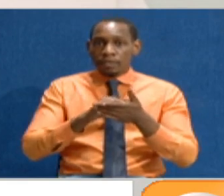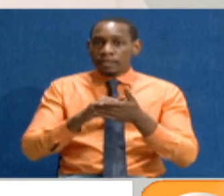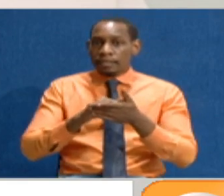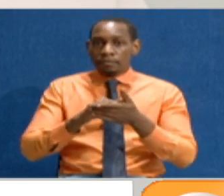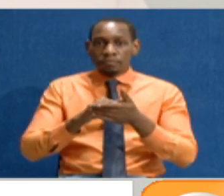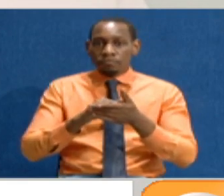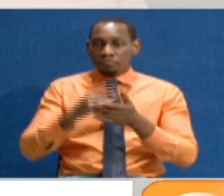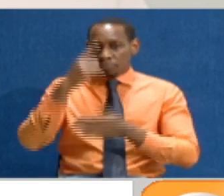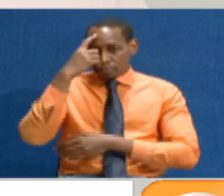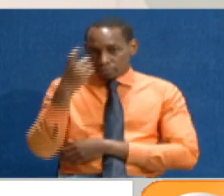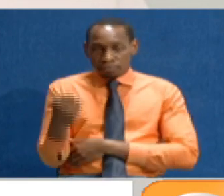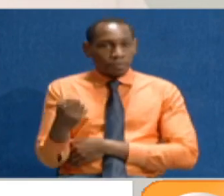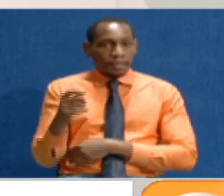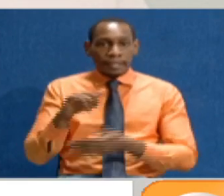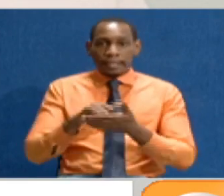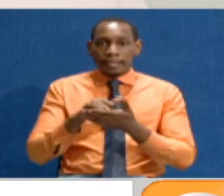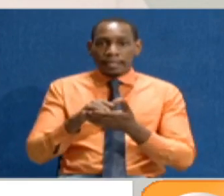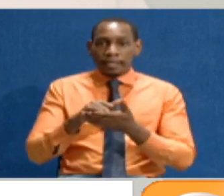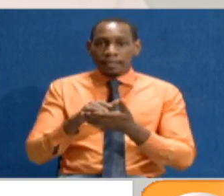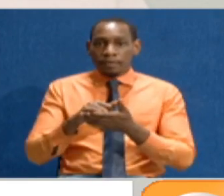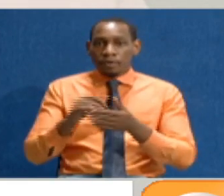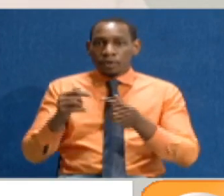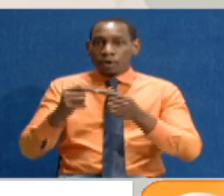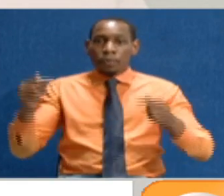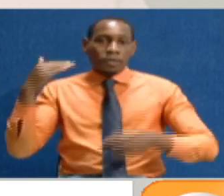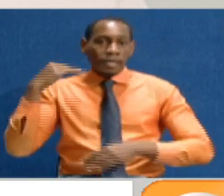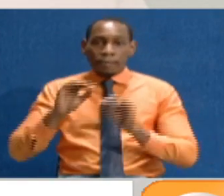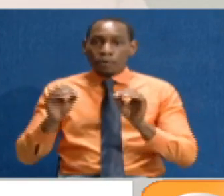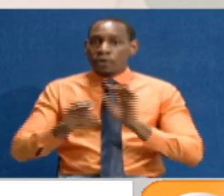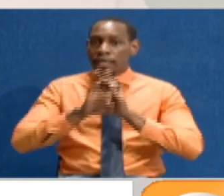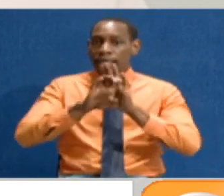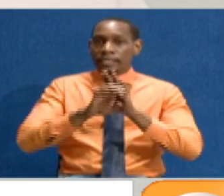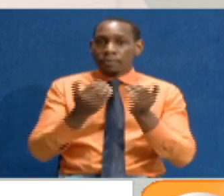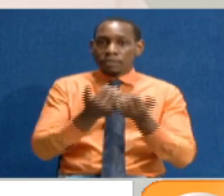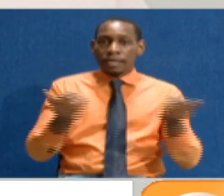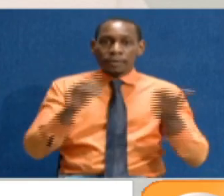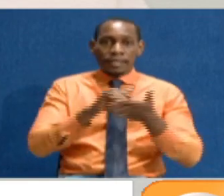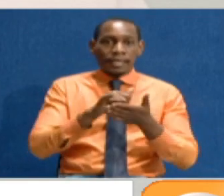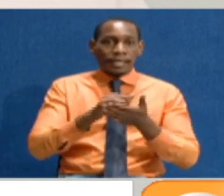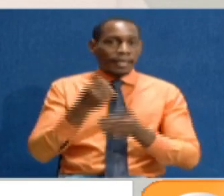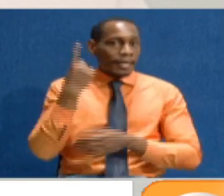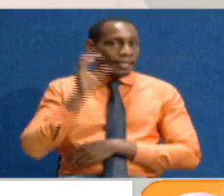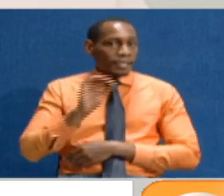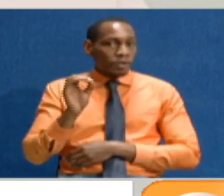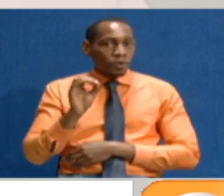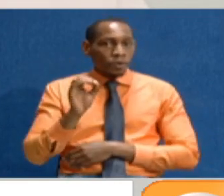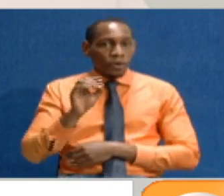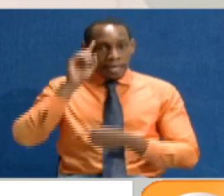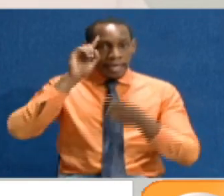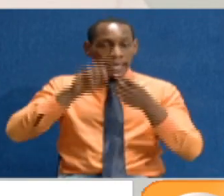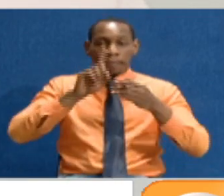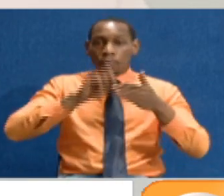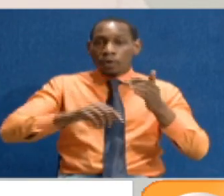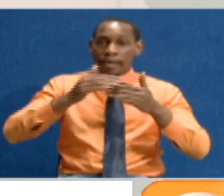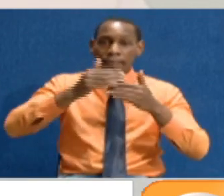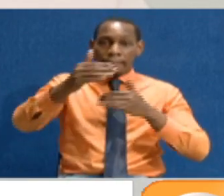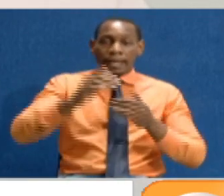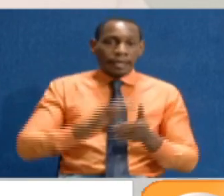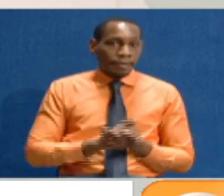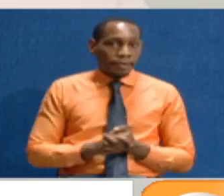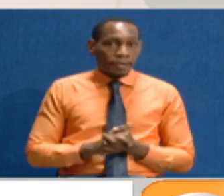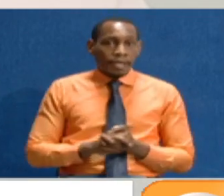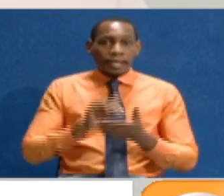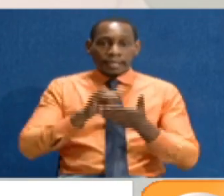resilient, and it's not really guarded against crime. So for example, kids who do not even understand what their purpose is, who do not have a